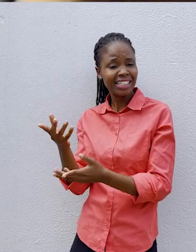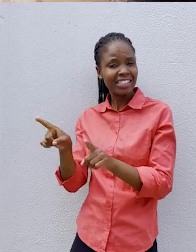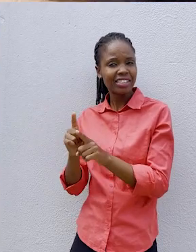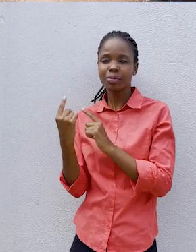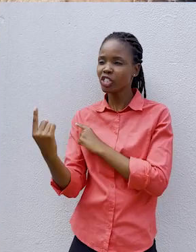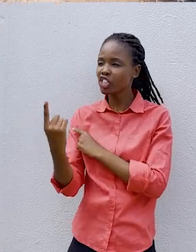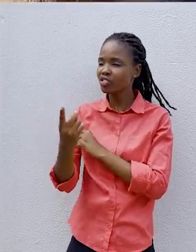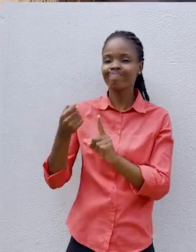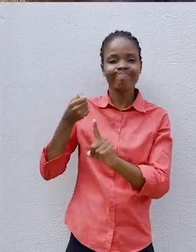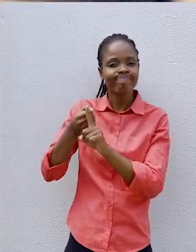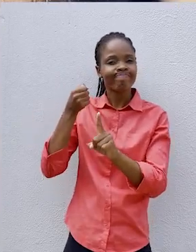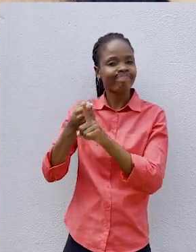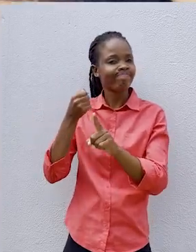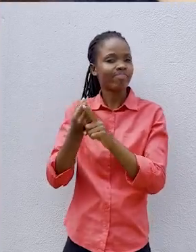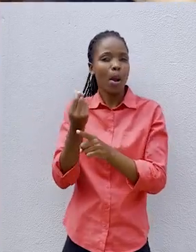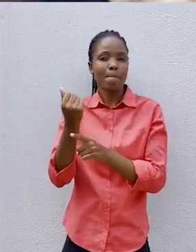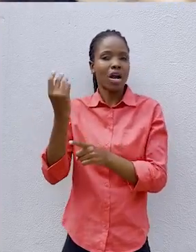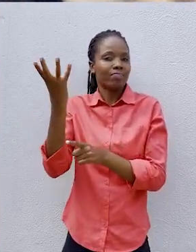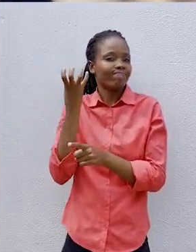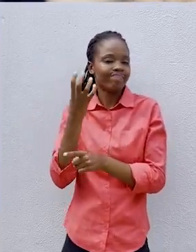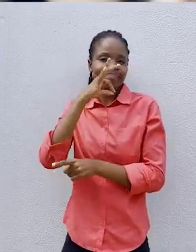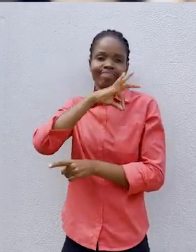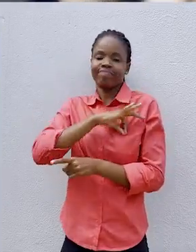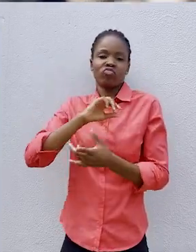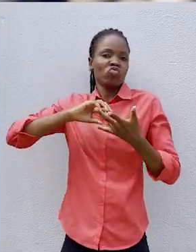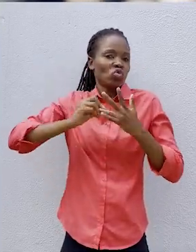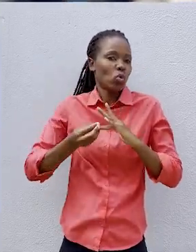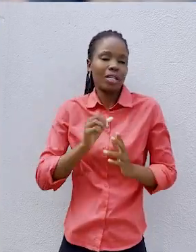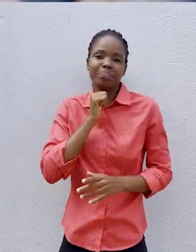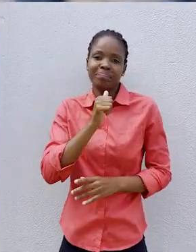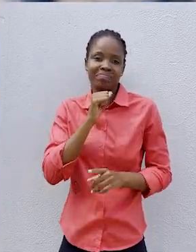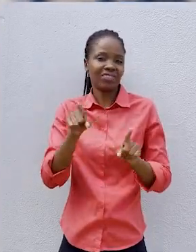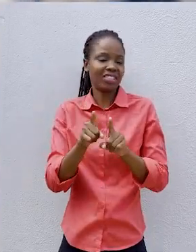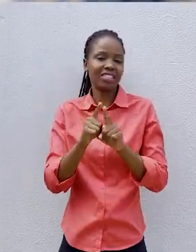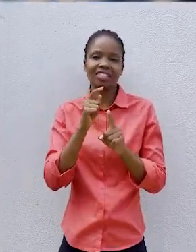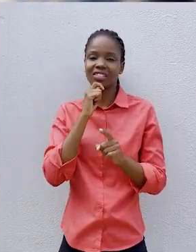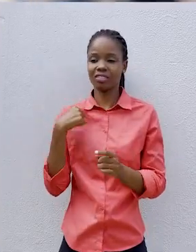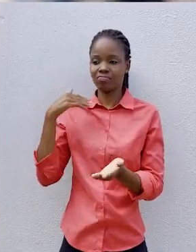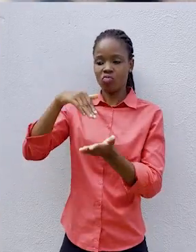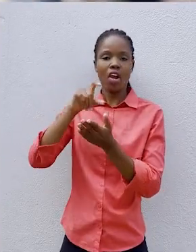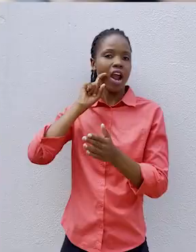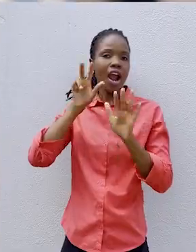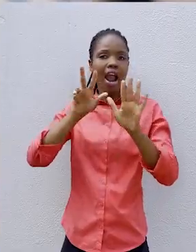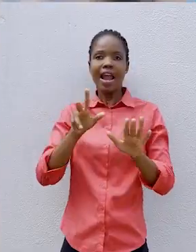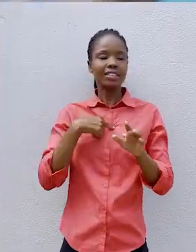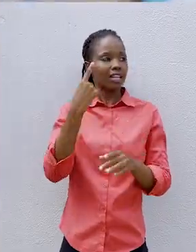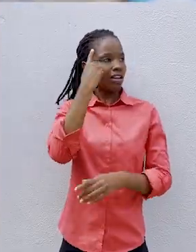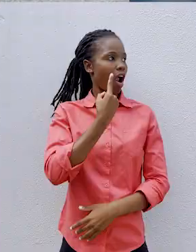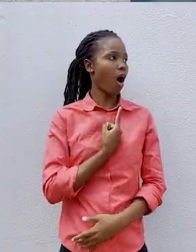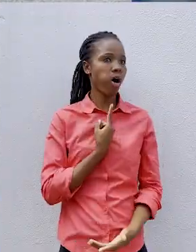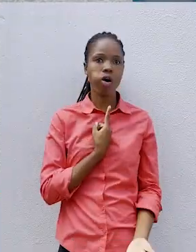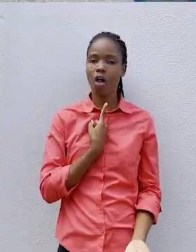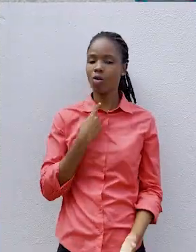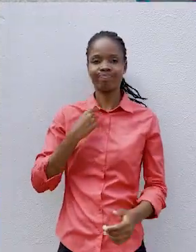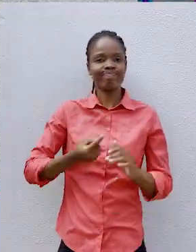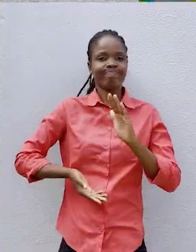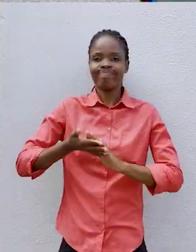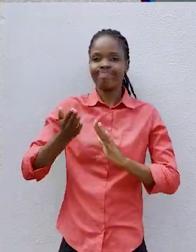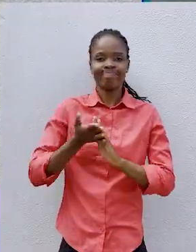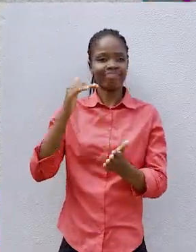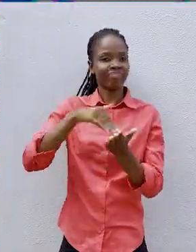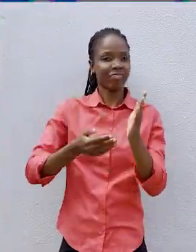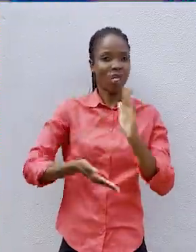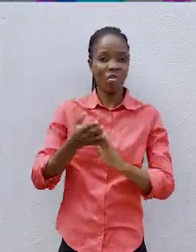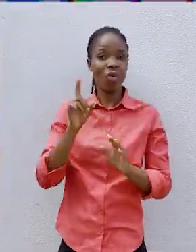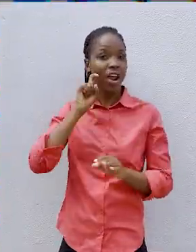360, everyone's hustling out here. It's city of dreams for a reason. I came from India when I was 18, I didn't know no one. I just pulled up to the